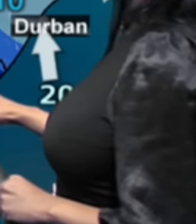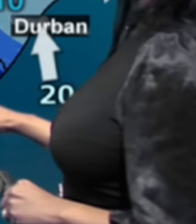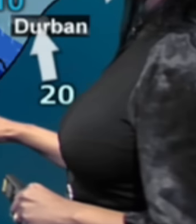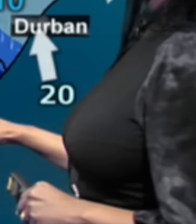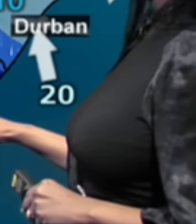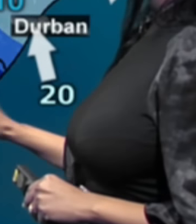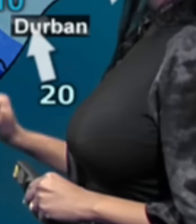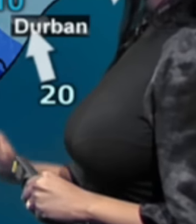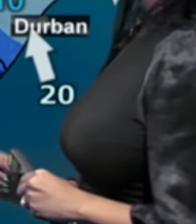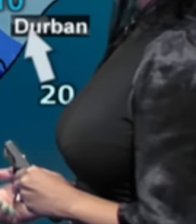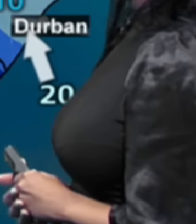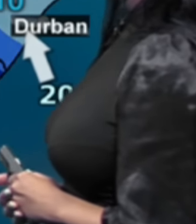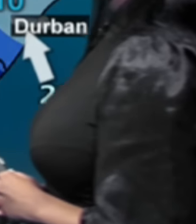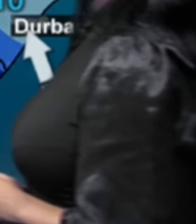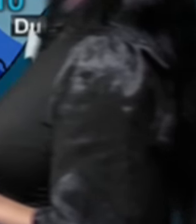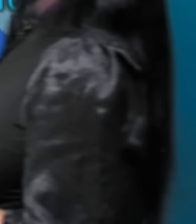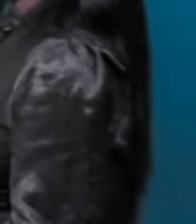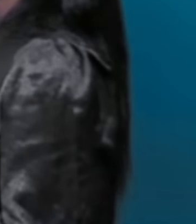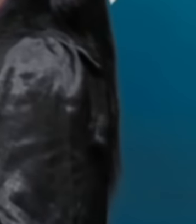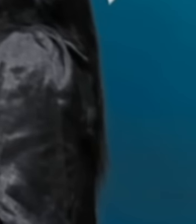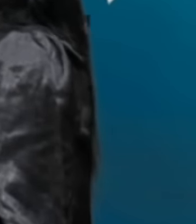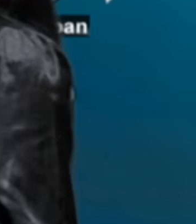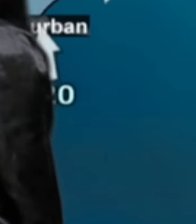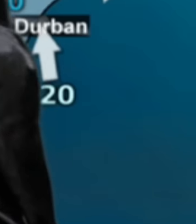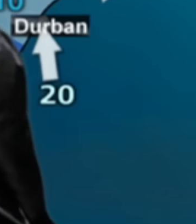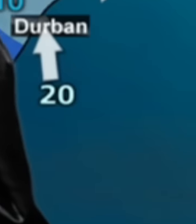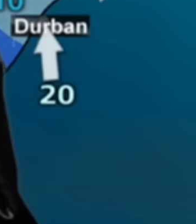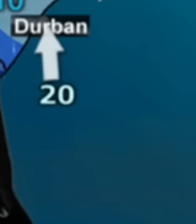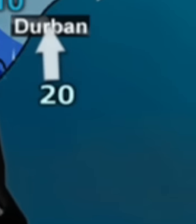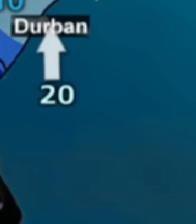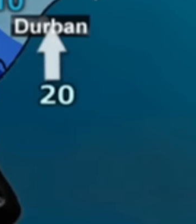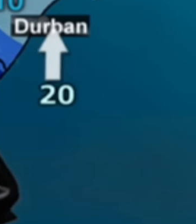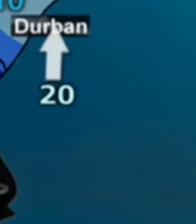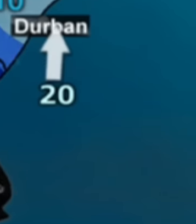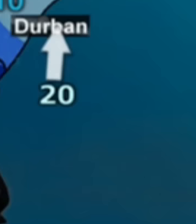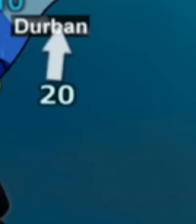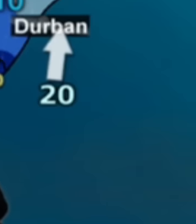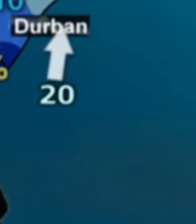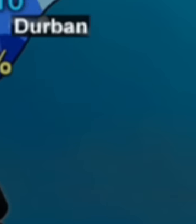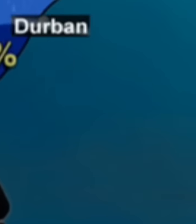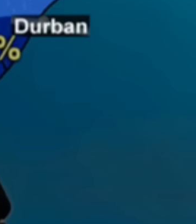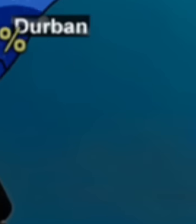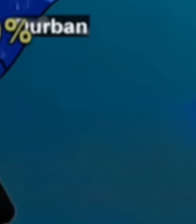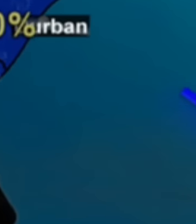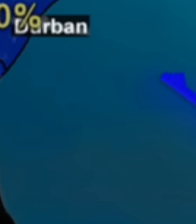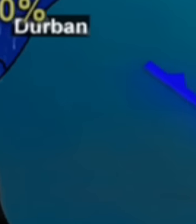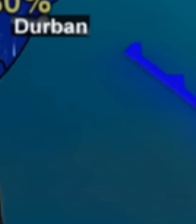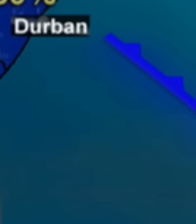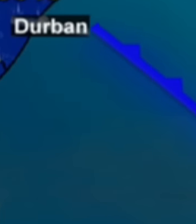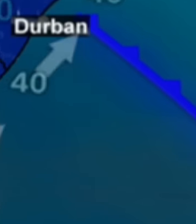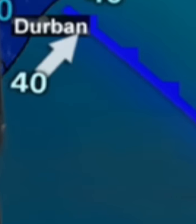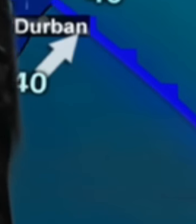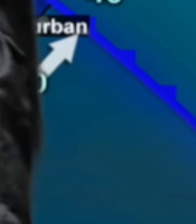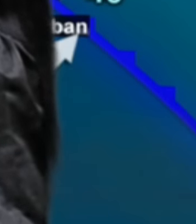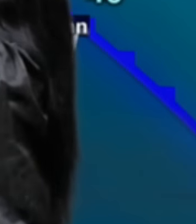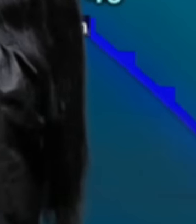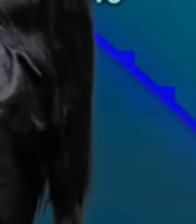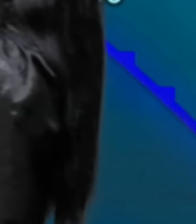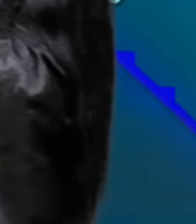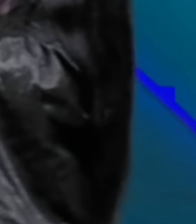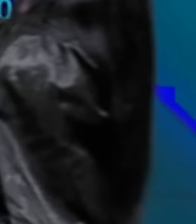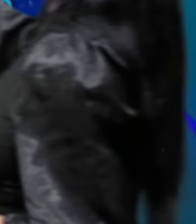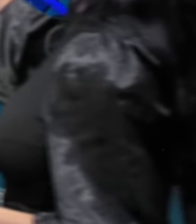mo karolong ya KwaZulu-Natal go tla nna le pula diperesente di le 80 karolo ya Kapa le yone tla nna le gone go nna le pula diperesente di le 30 fa